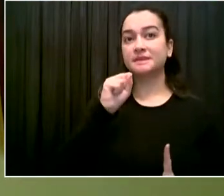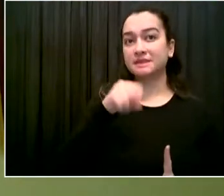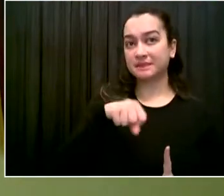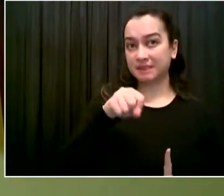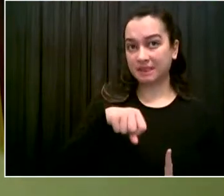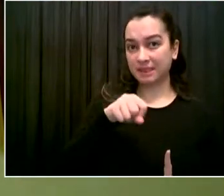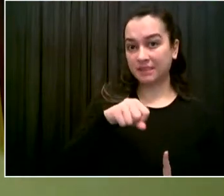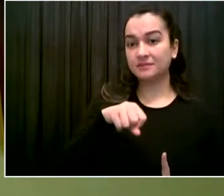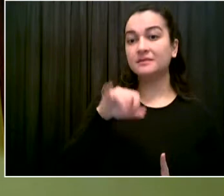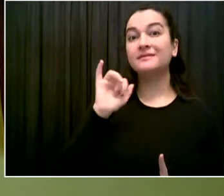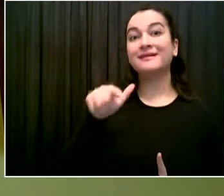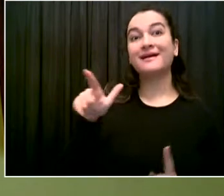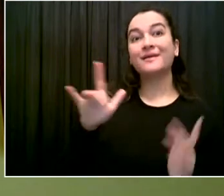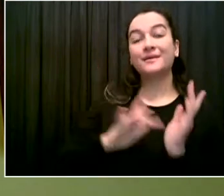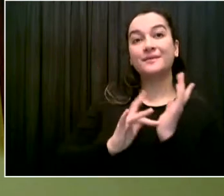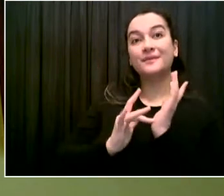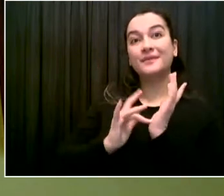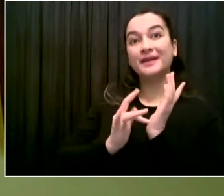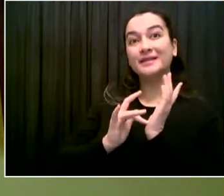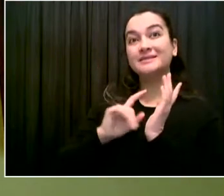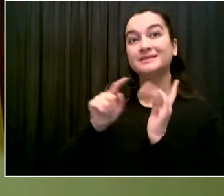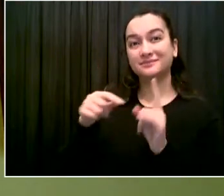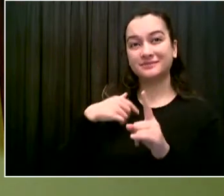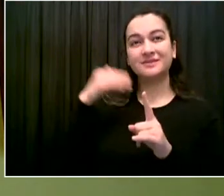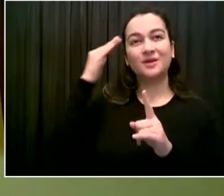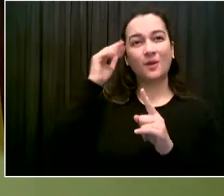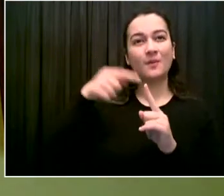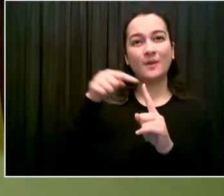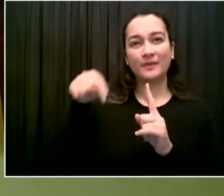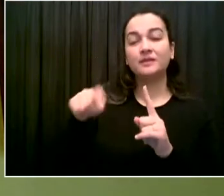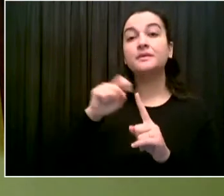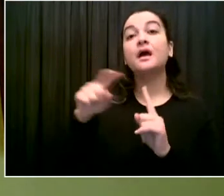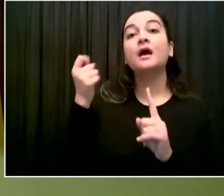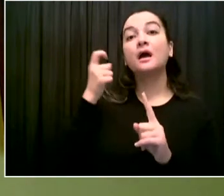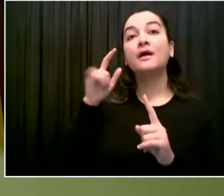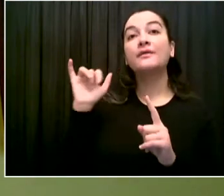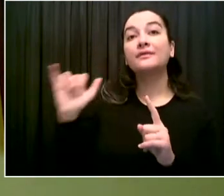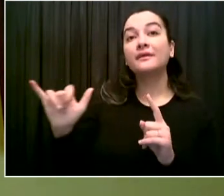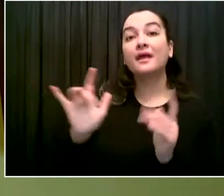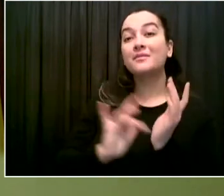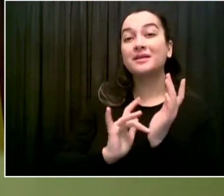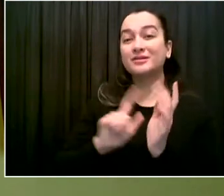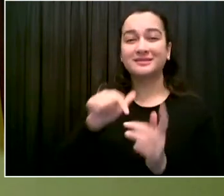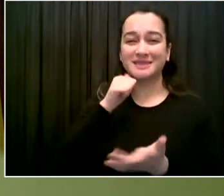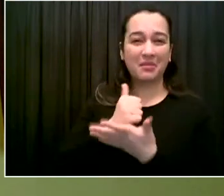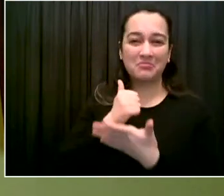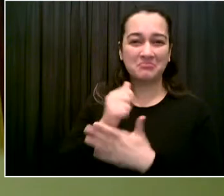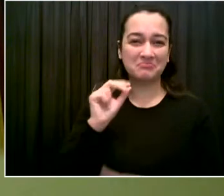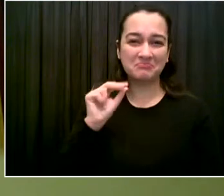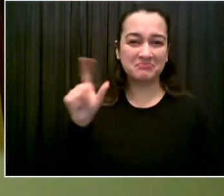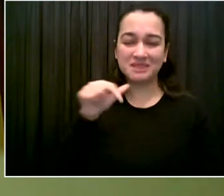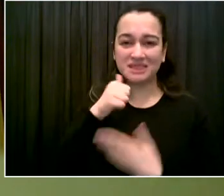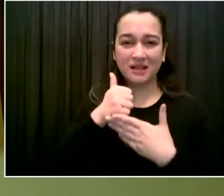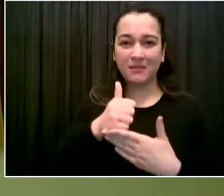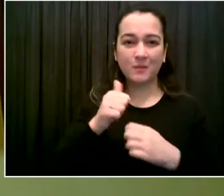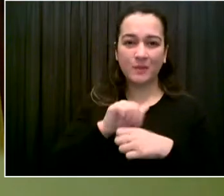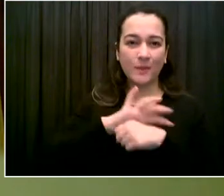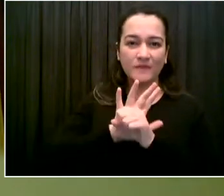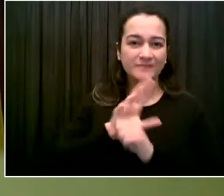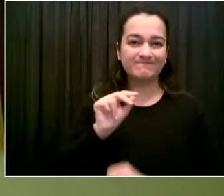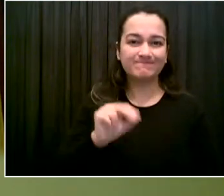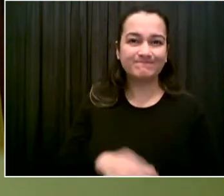absolutely no effect whatsoever on the treatment of COVID-19. Unfortunately, as we've seen throughout this